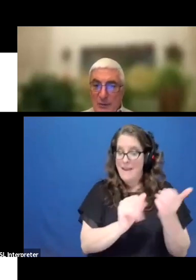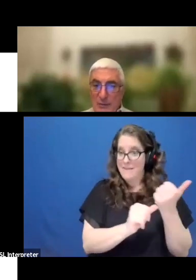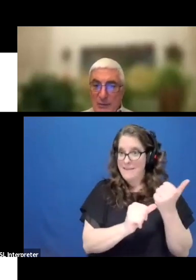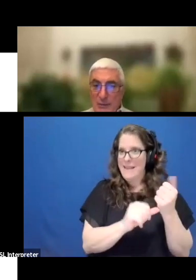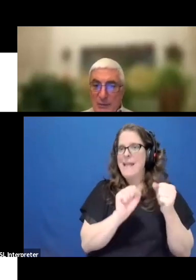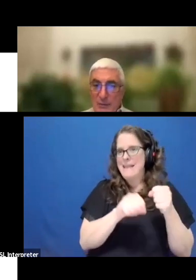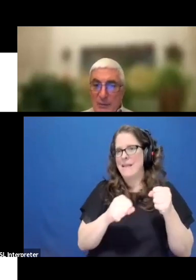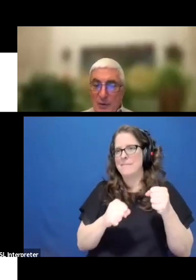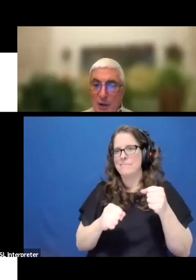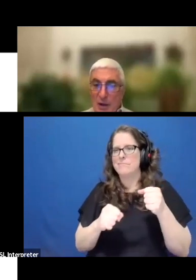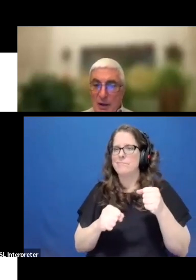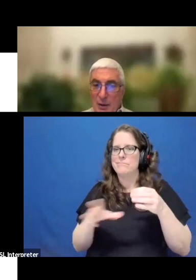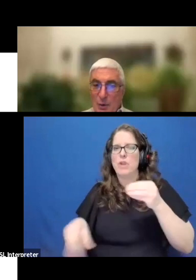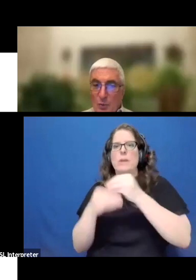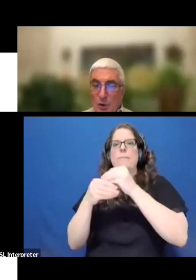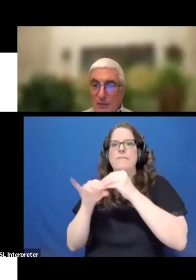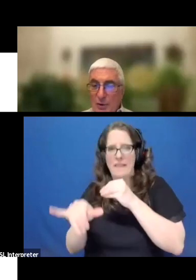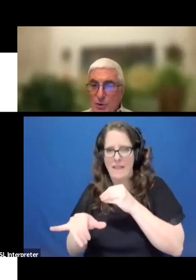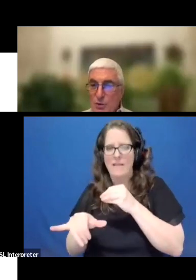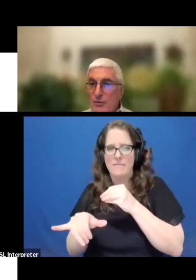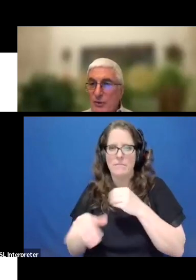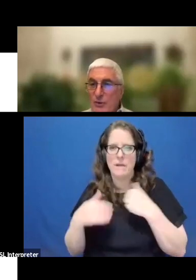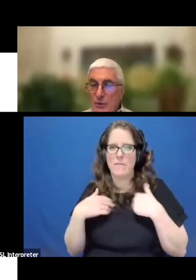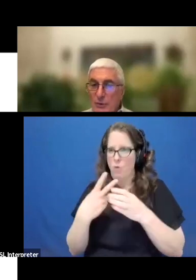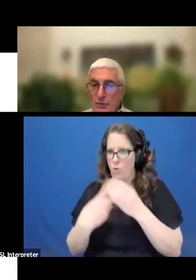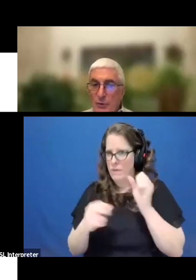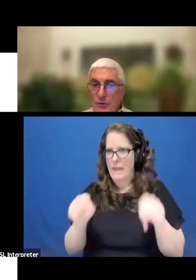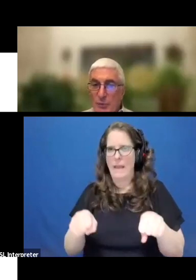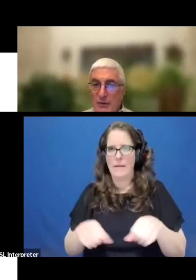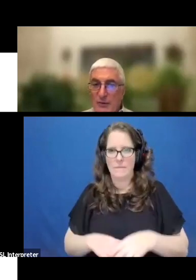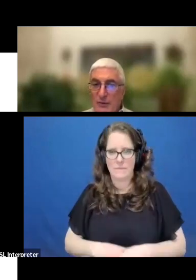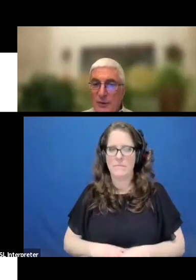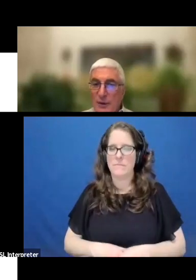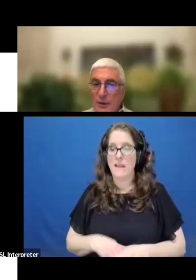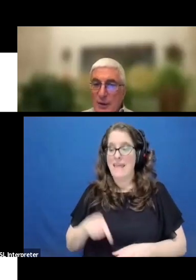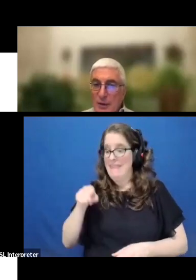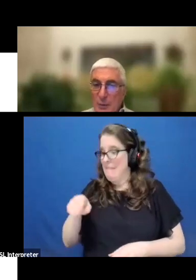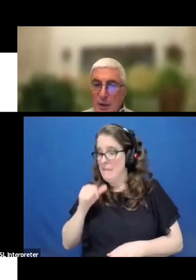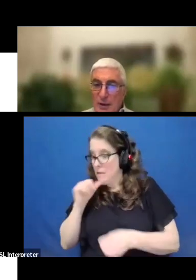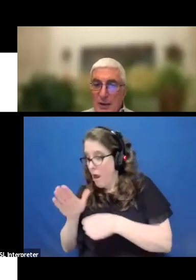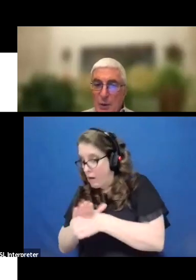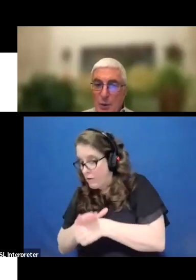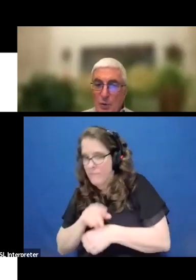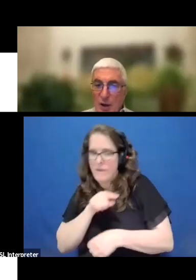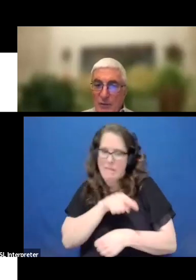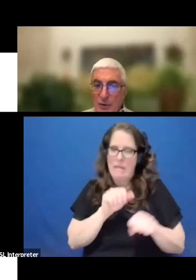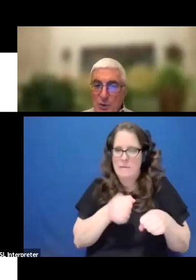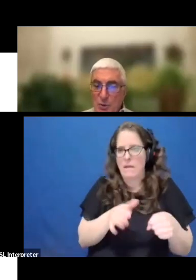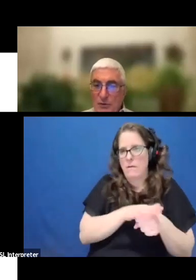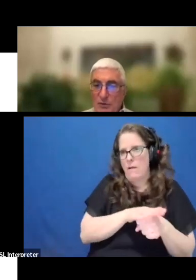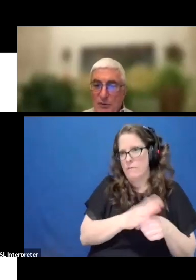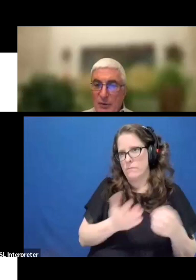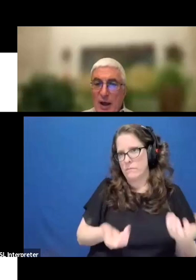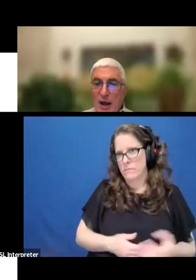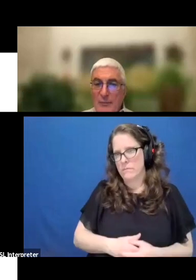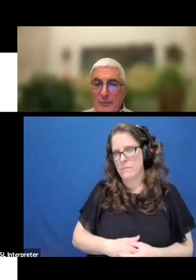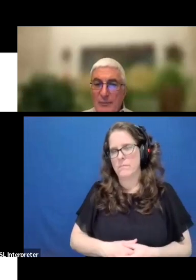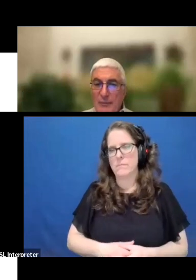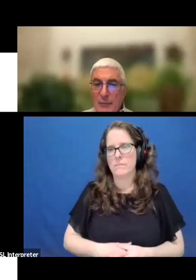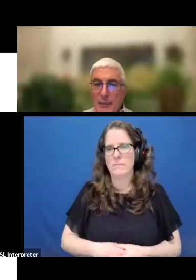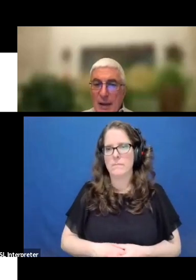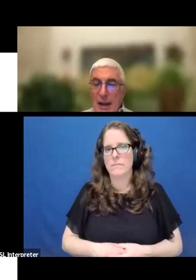supplement the Medicare or private insurance, can cover some expenses that Medicare or private insurance does